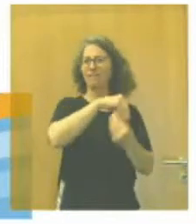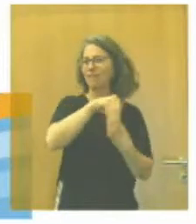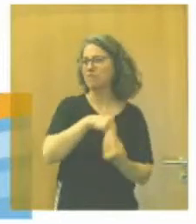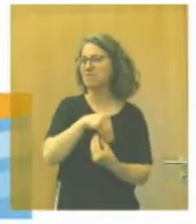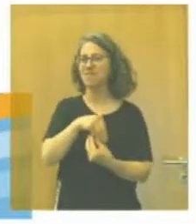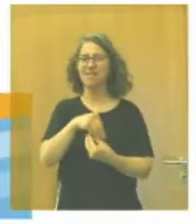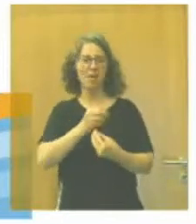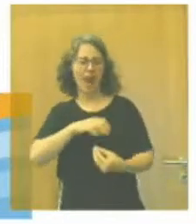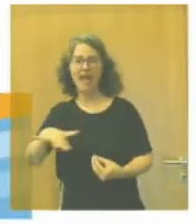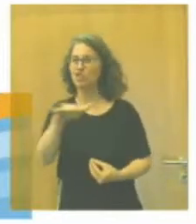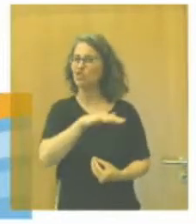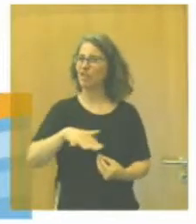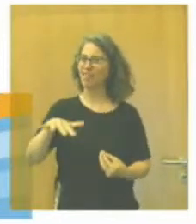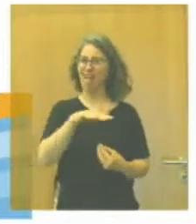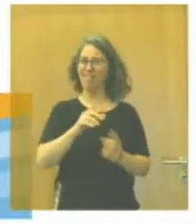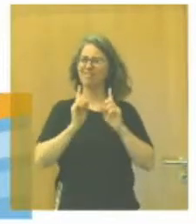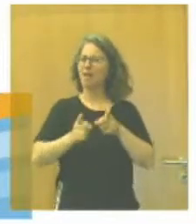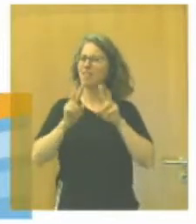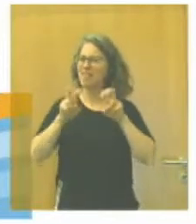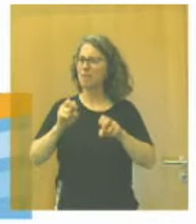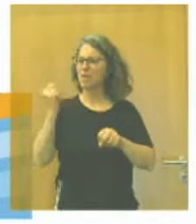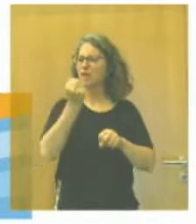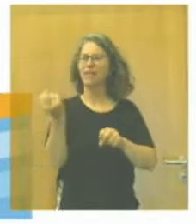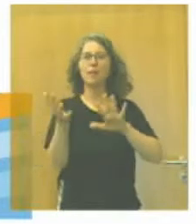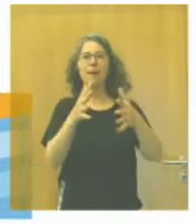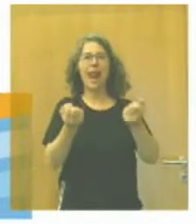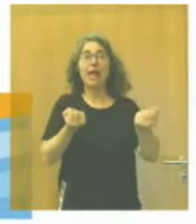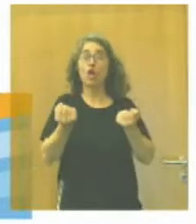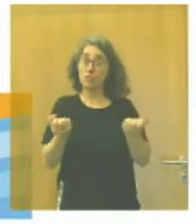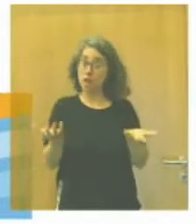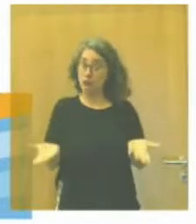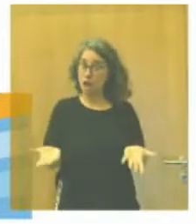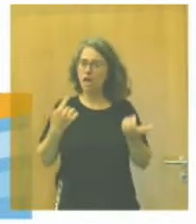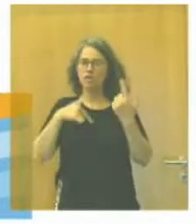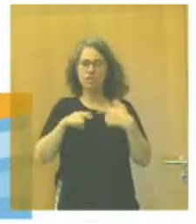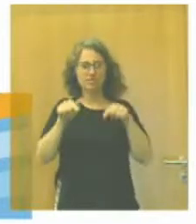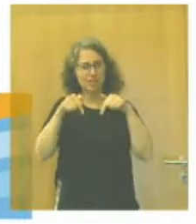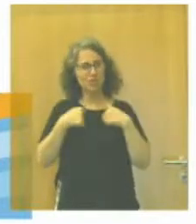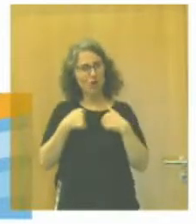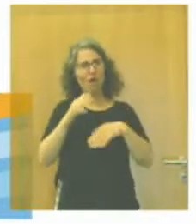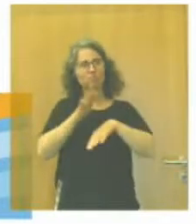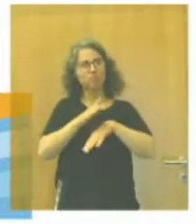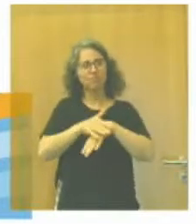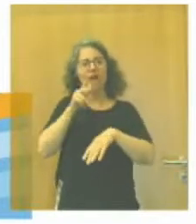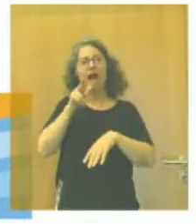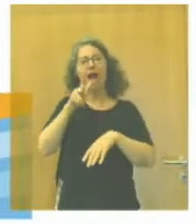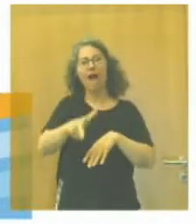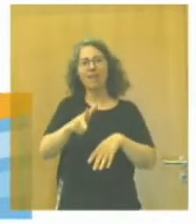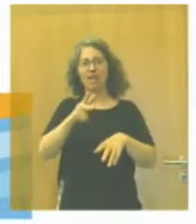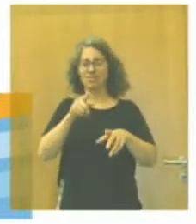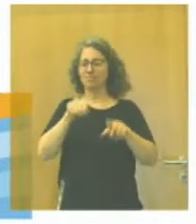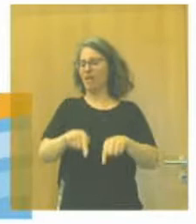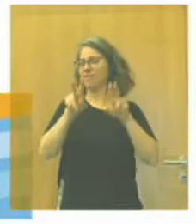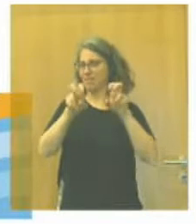also important for our economies. And that's the part that I'm going to speak about here today. We know that